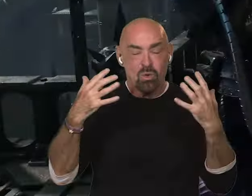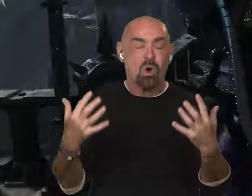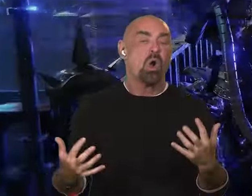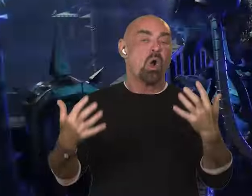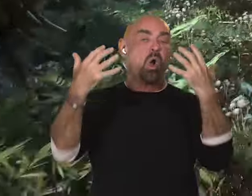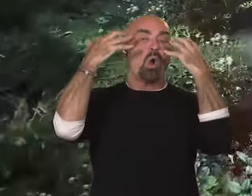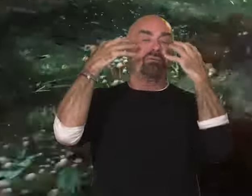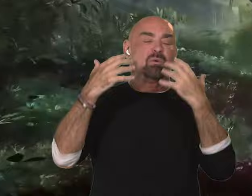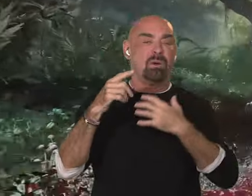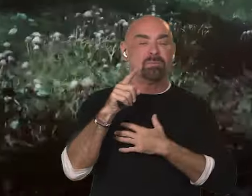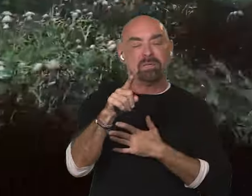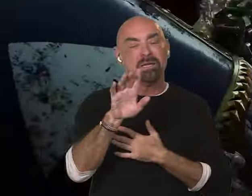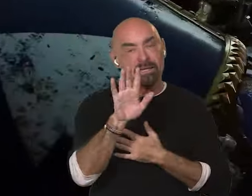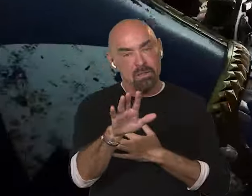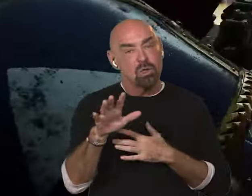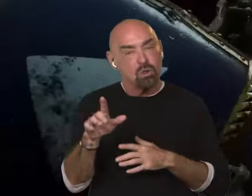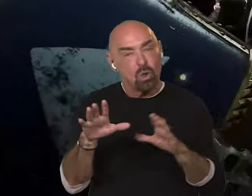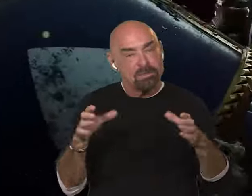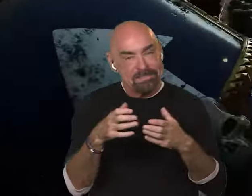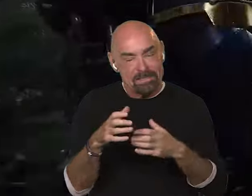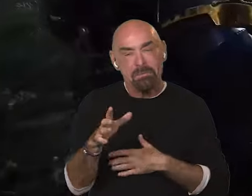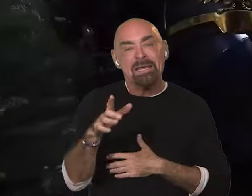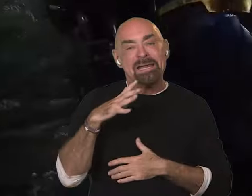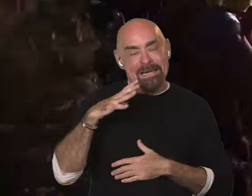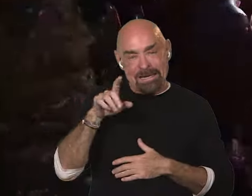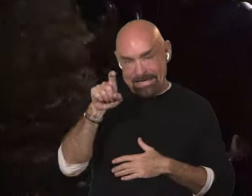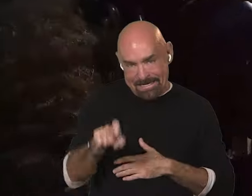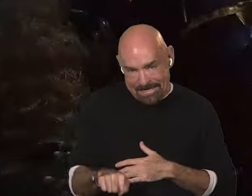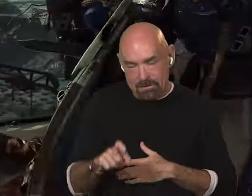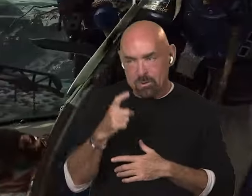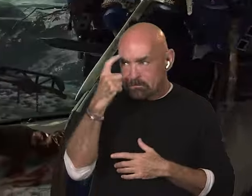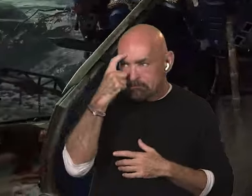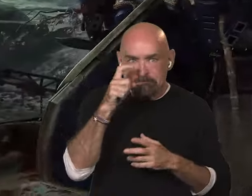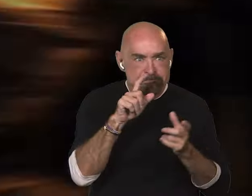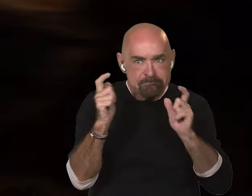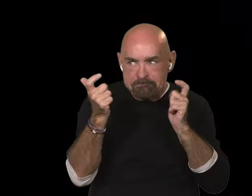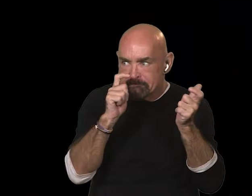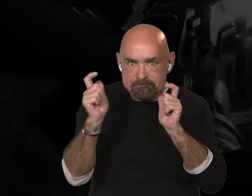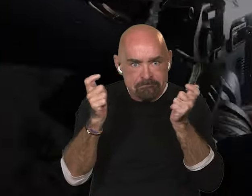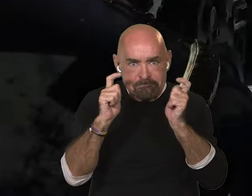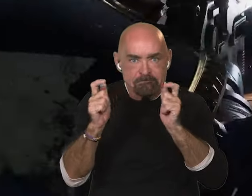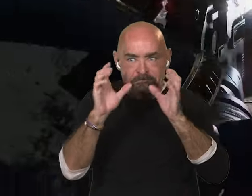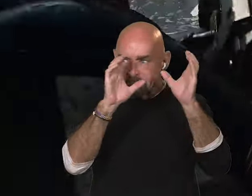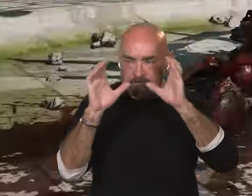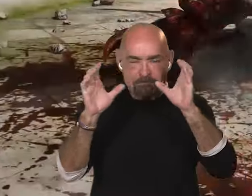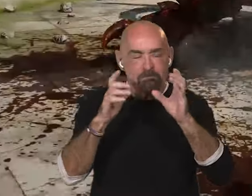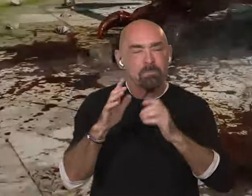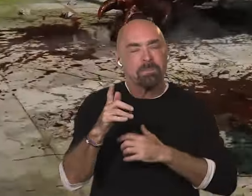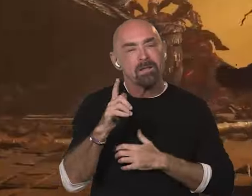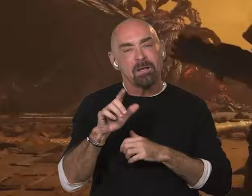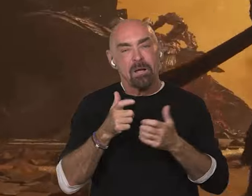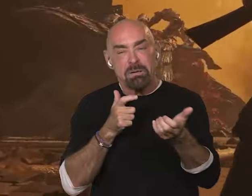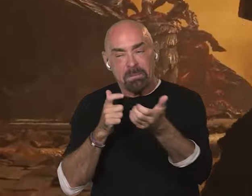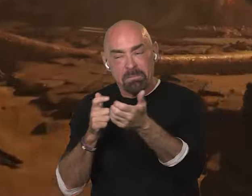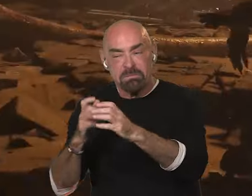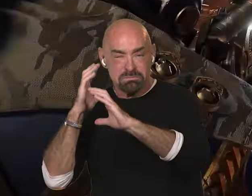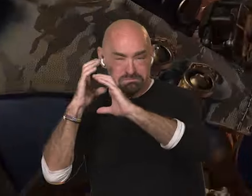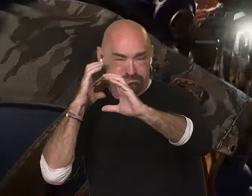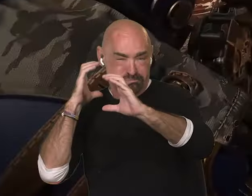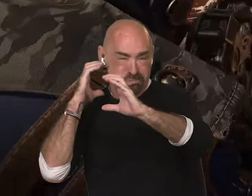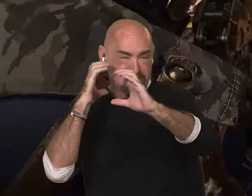larger foes, you'll be overwhelmed in short order if you and your team don't keep your wits about you. The grisly combat